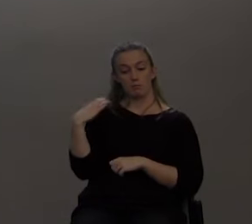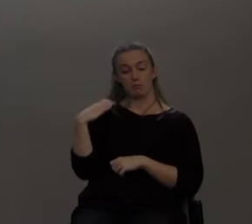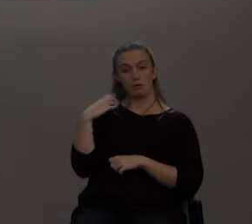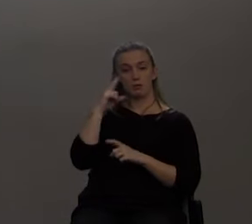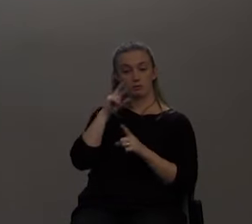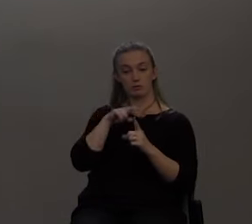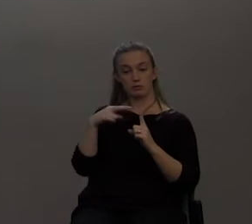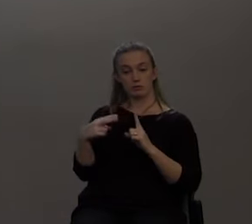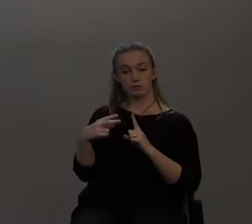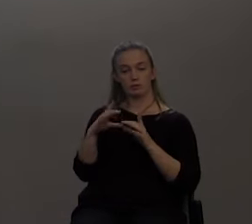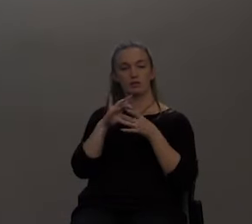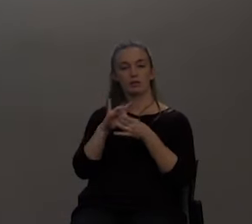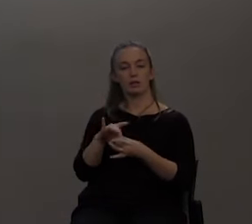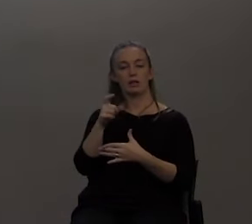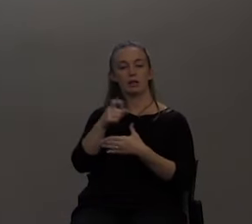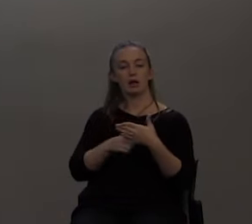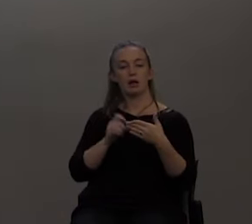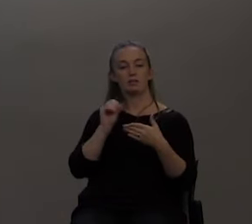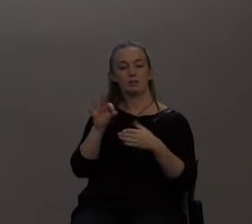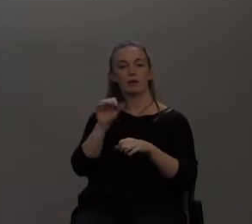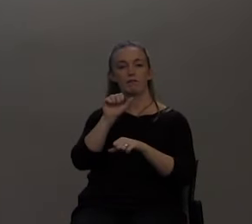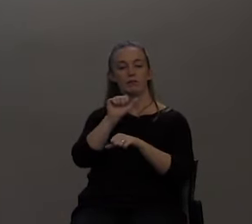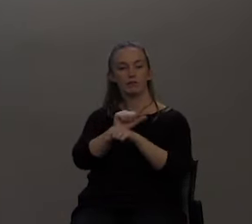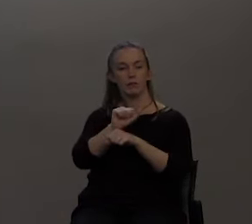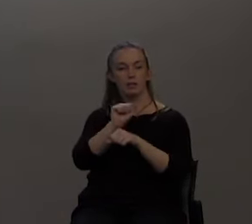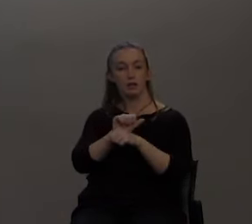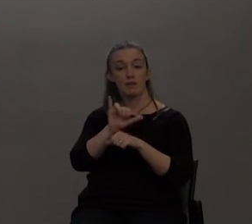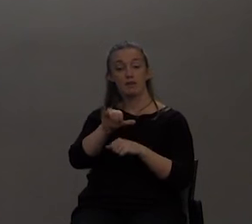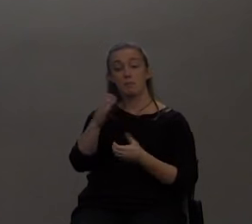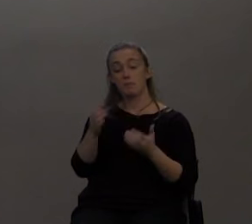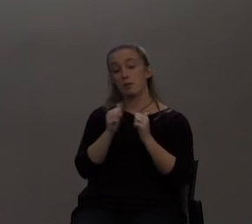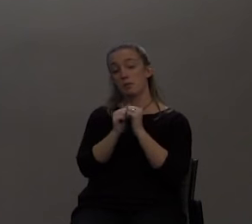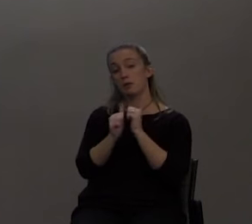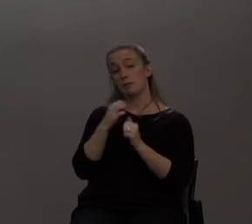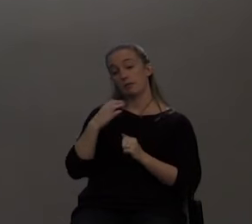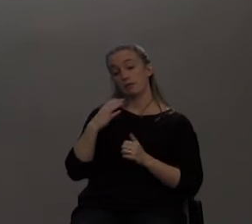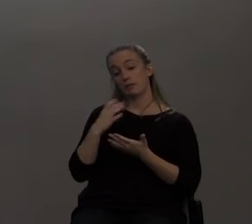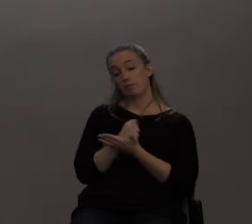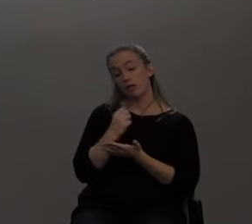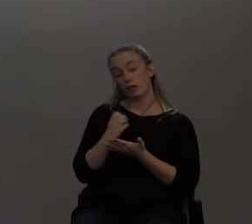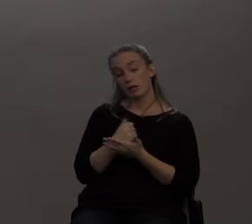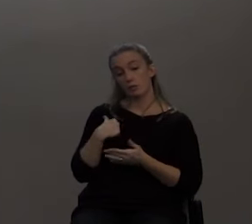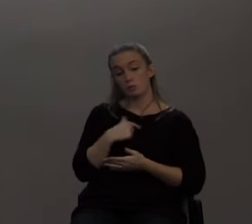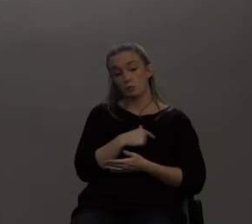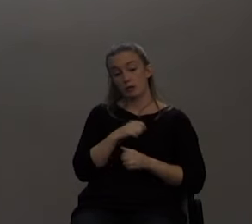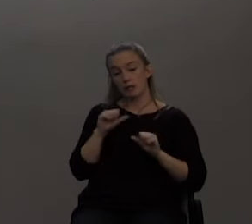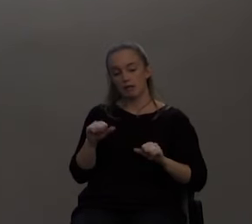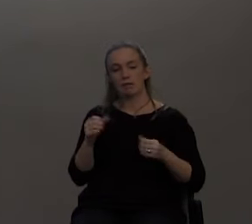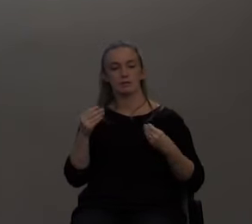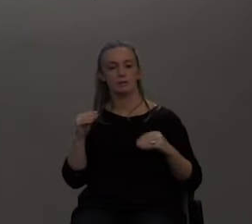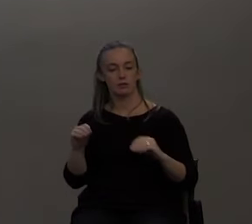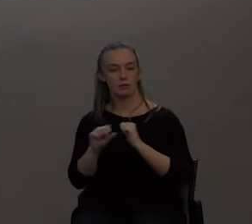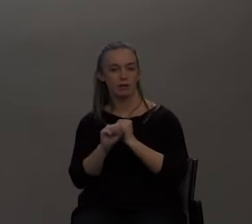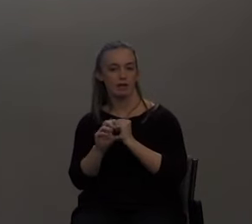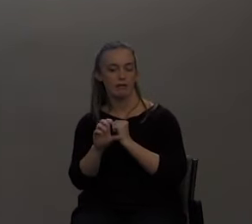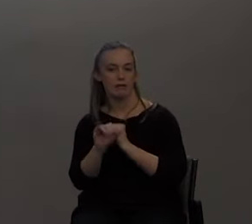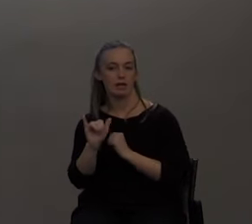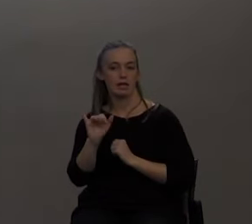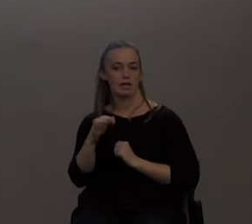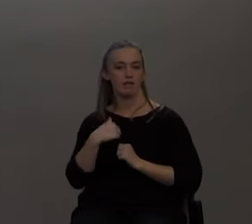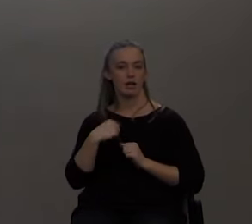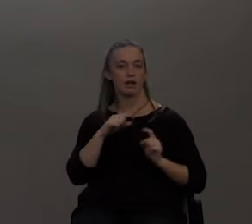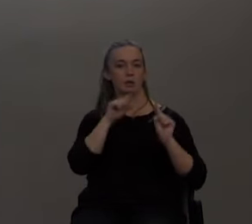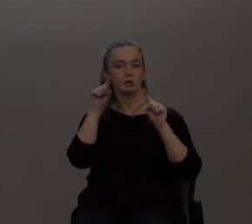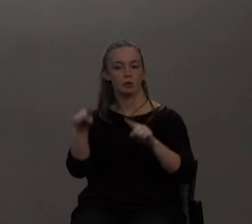the cost of labor. And this could be a competitive advantage that we have that is something that could be sold, is that, you know, if I go to a